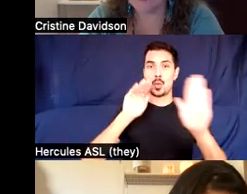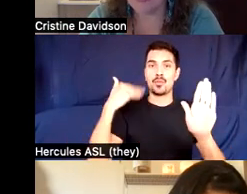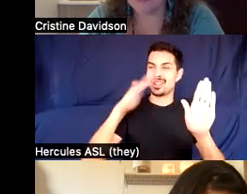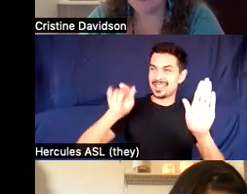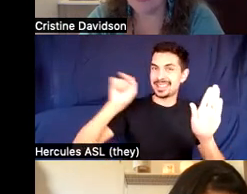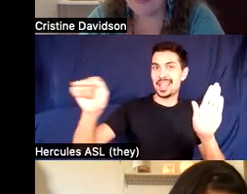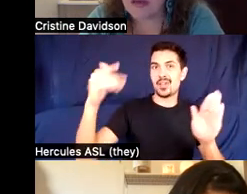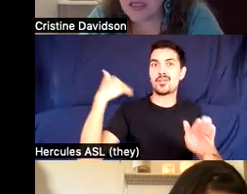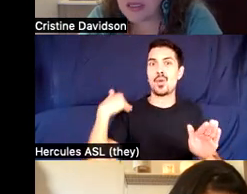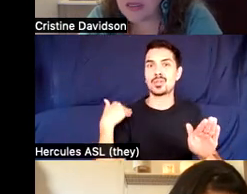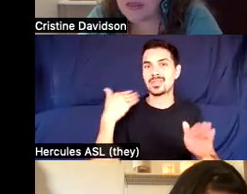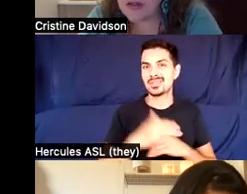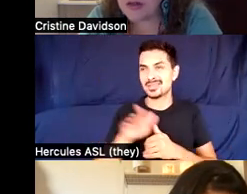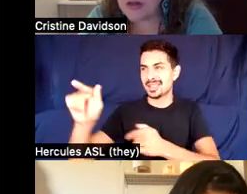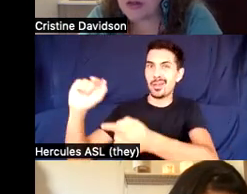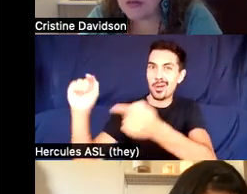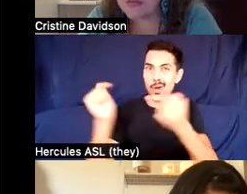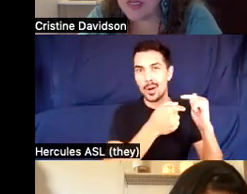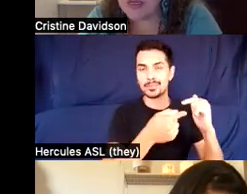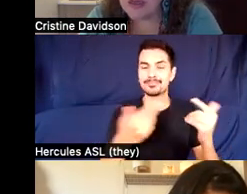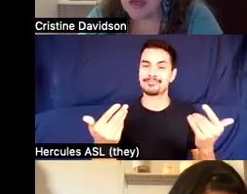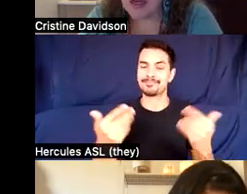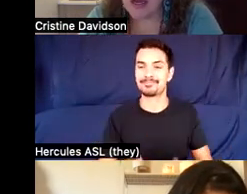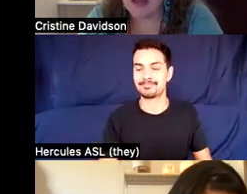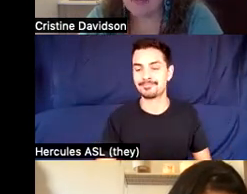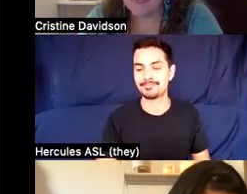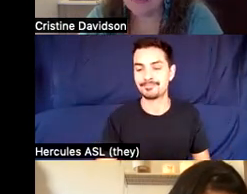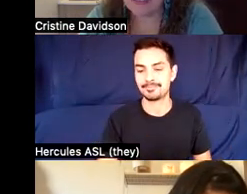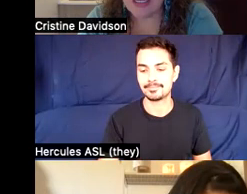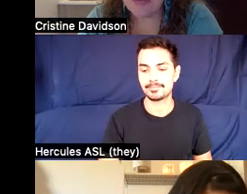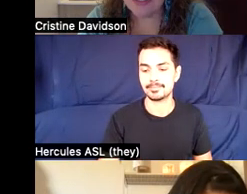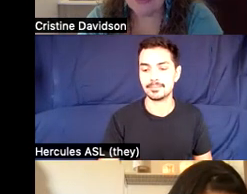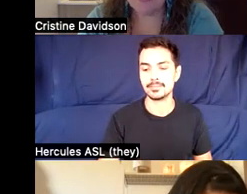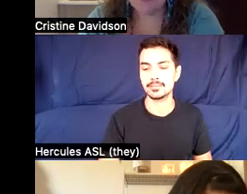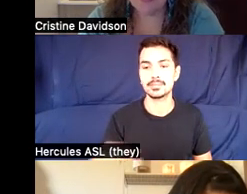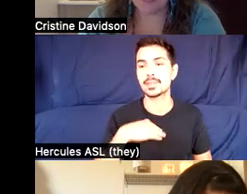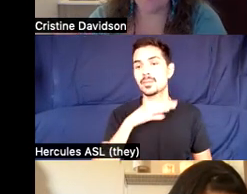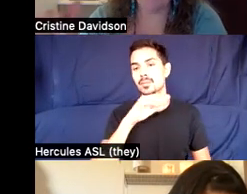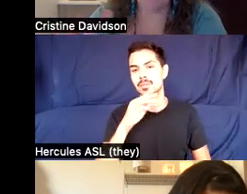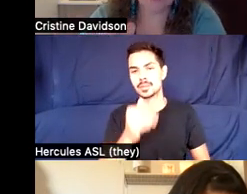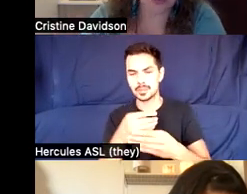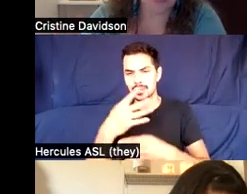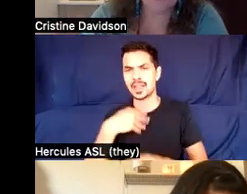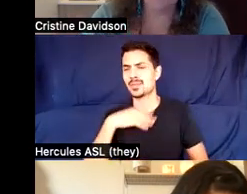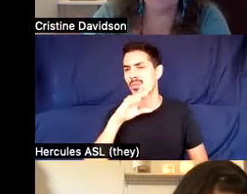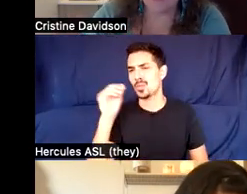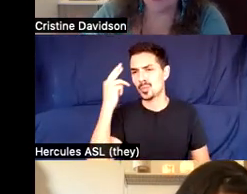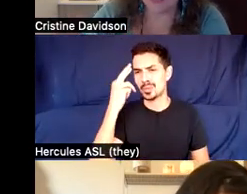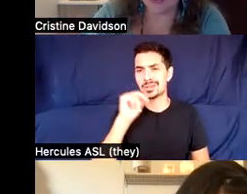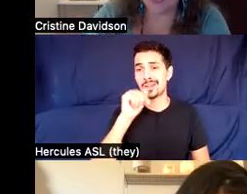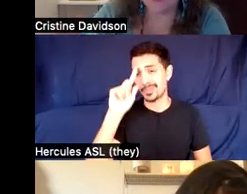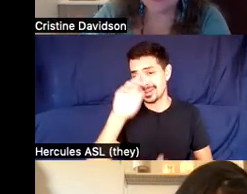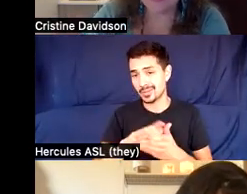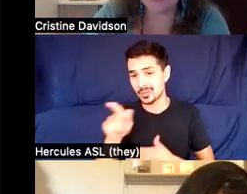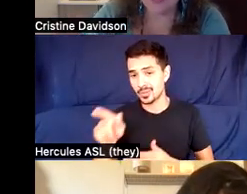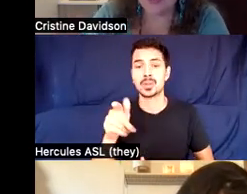awesome. Okay. I have no reason not to believe you, and you have a right to go somewhere without